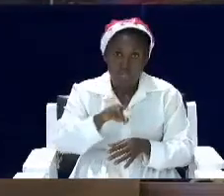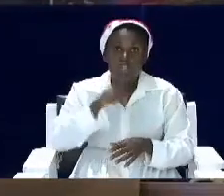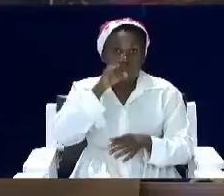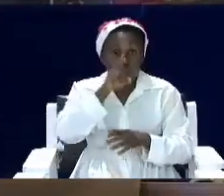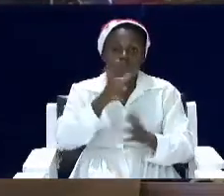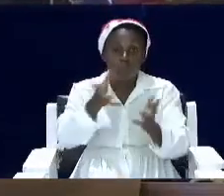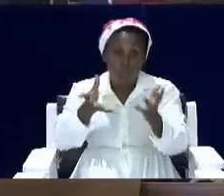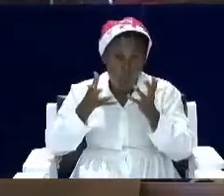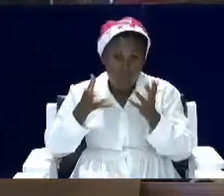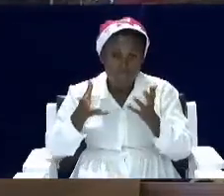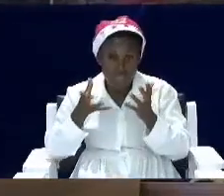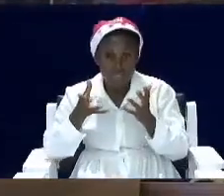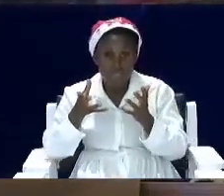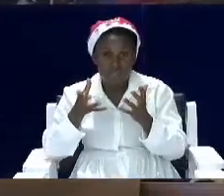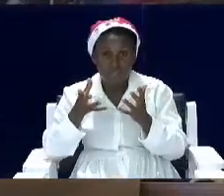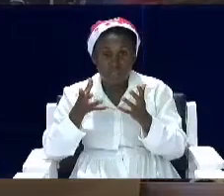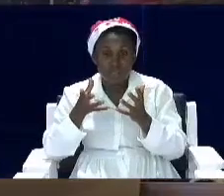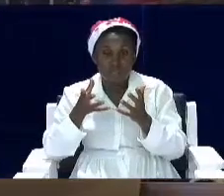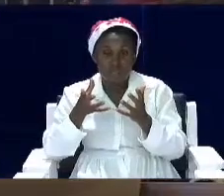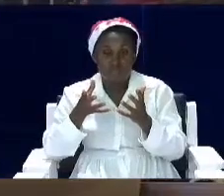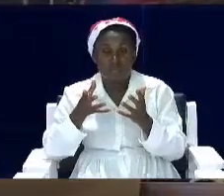want